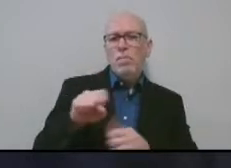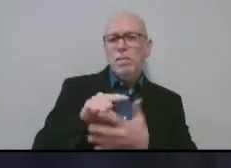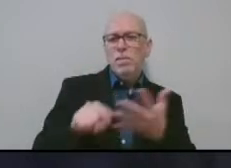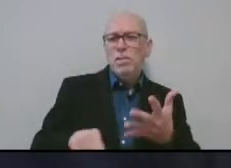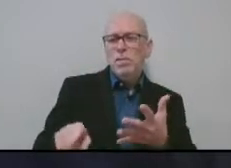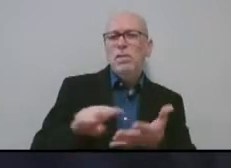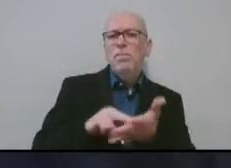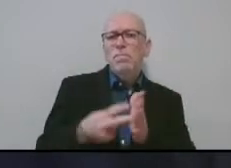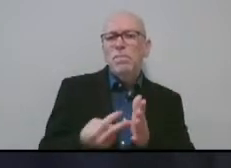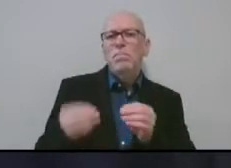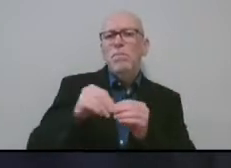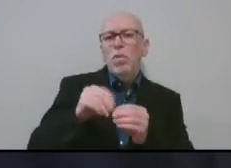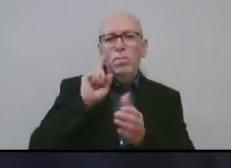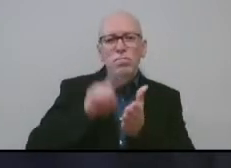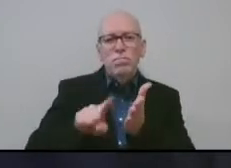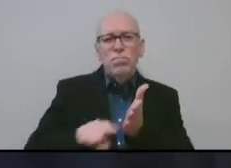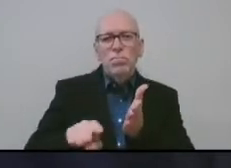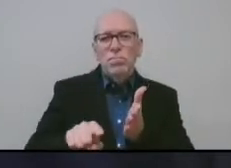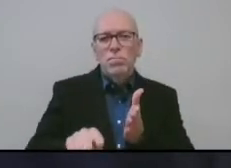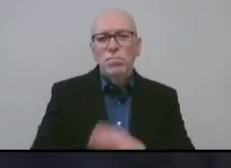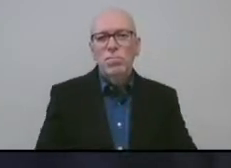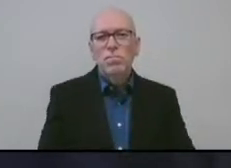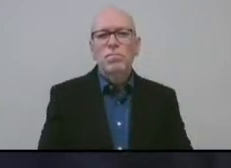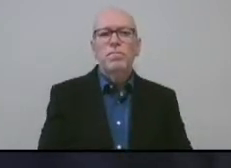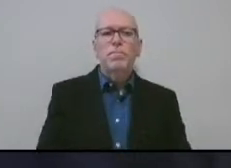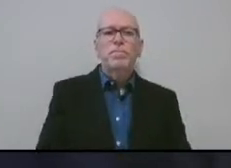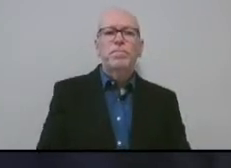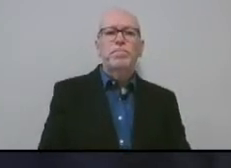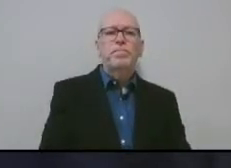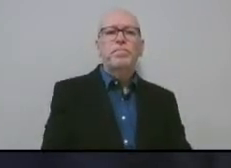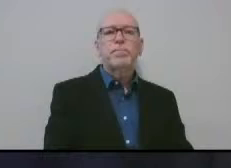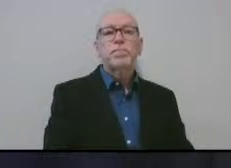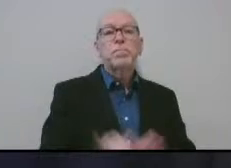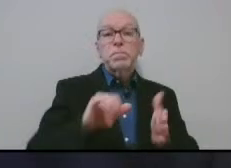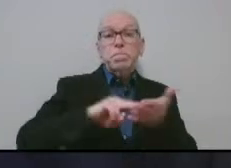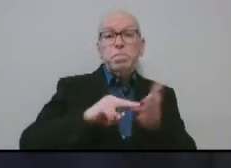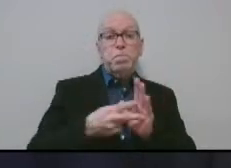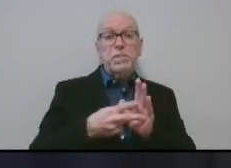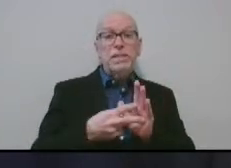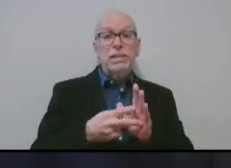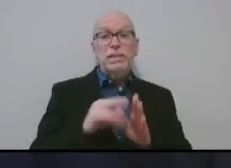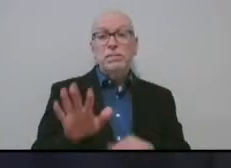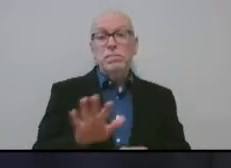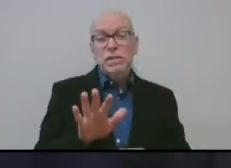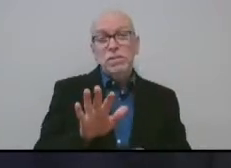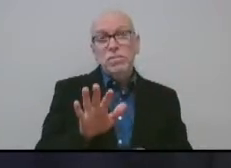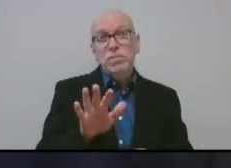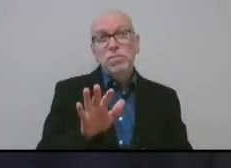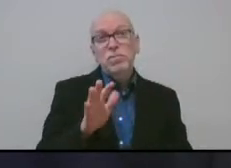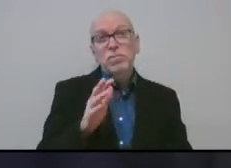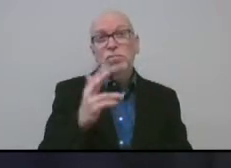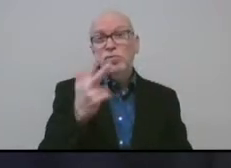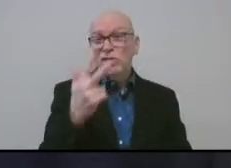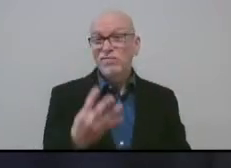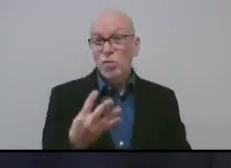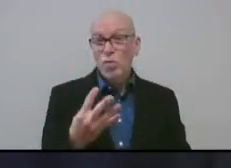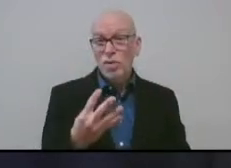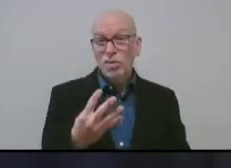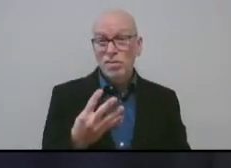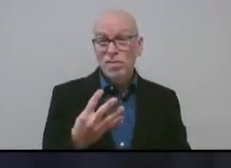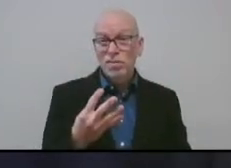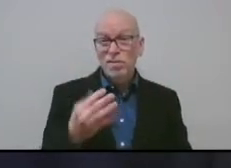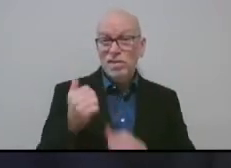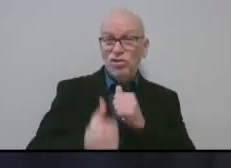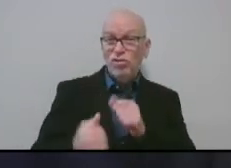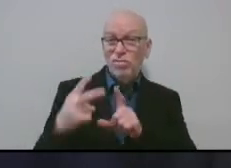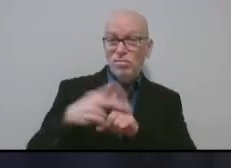require additional investigation. This means about 3 out of every 4 PUA claims